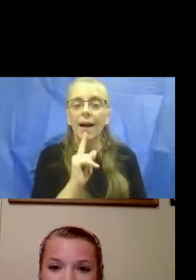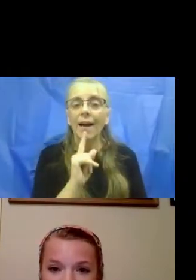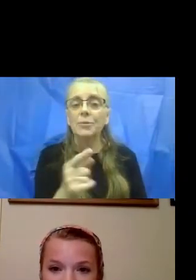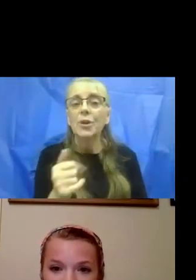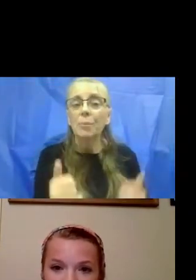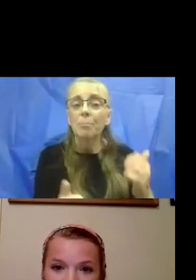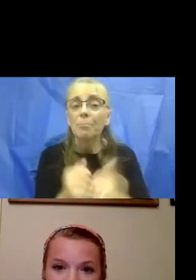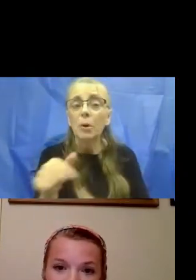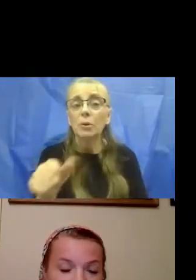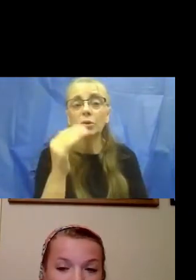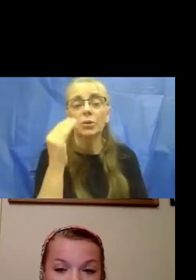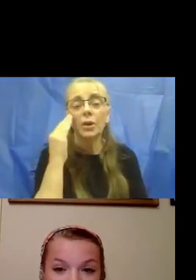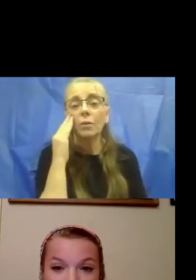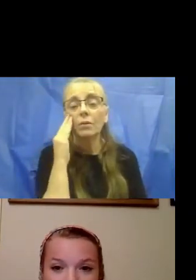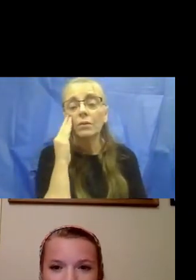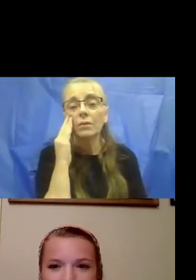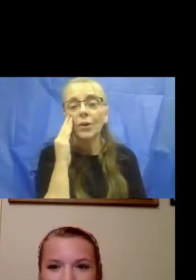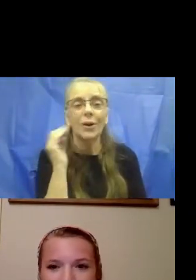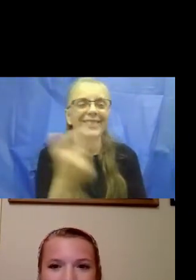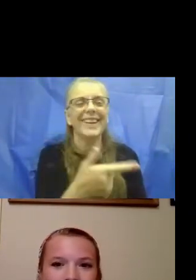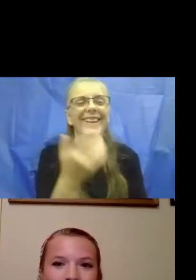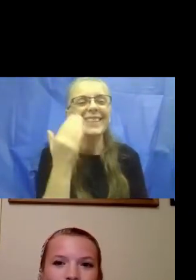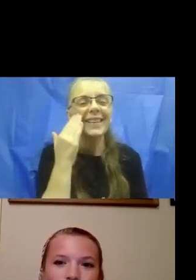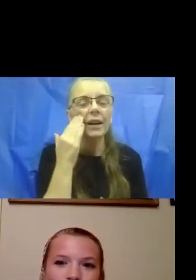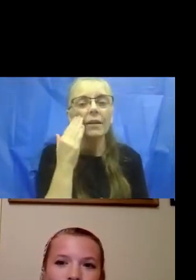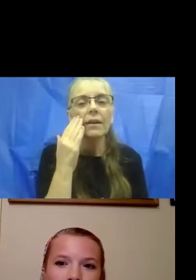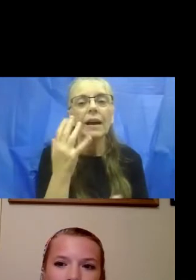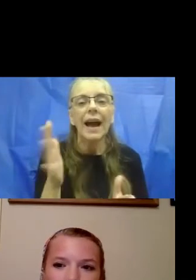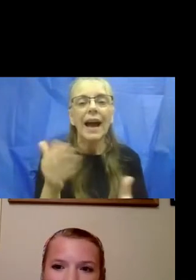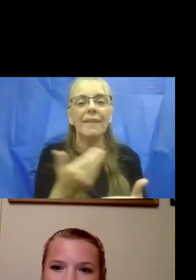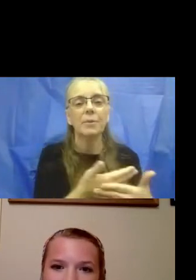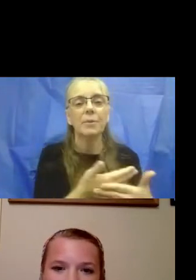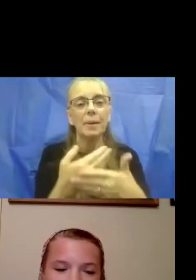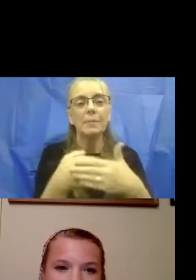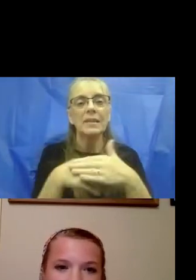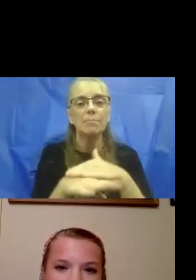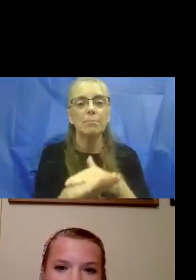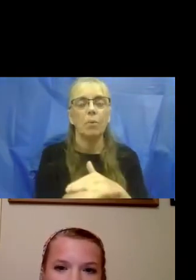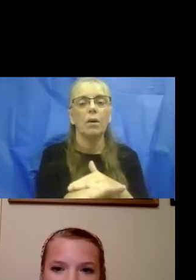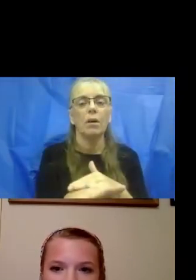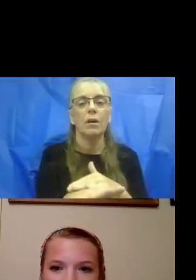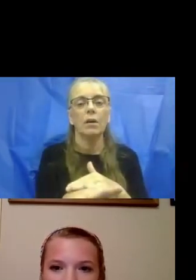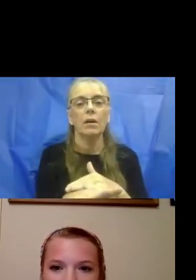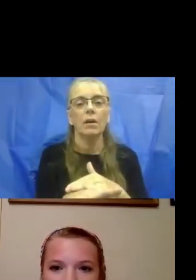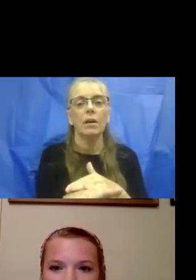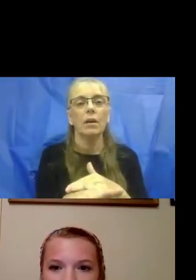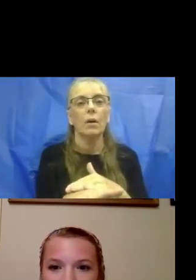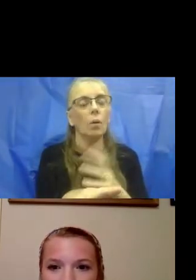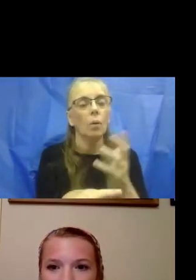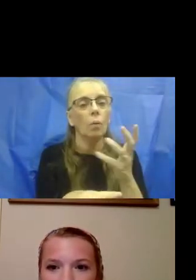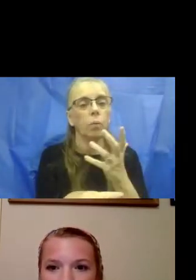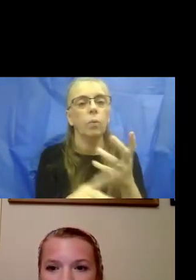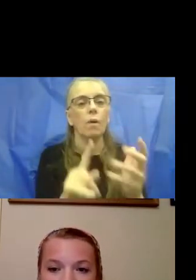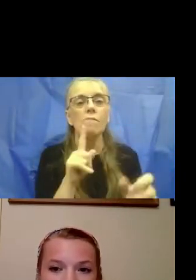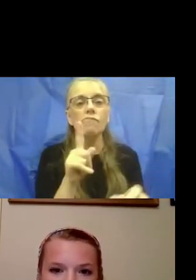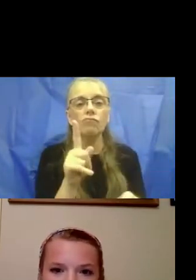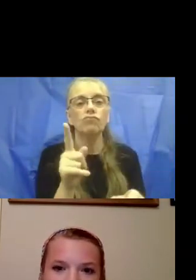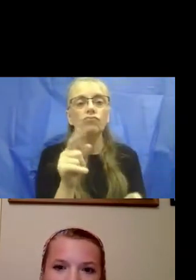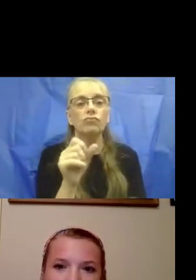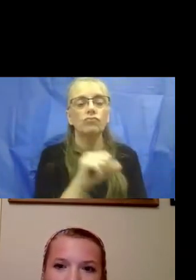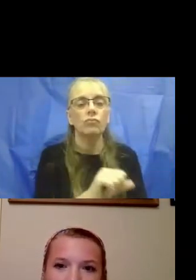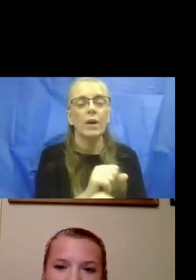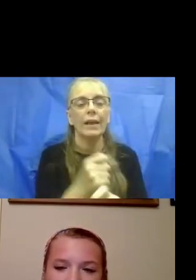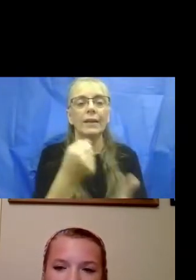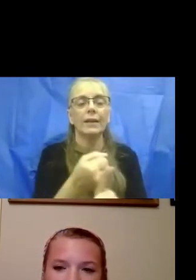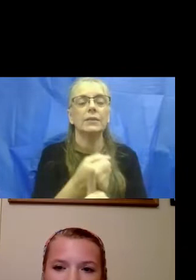know, or all of you know, once your child is born, it almost jerks you into reality. And when Leo was born, that was the first time